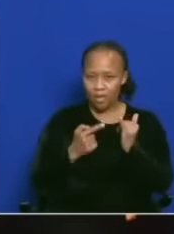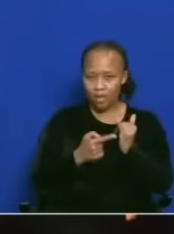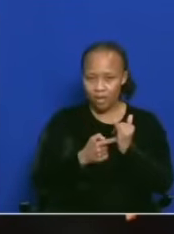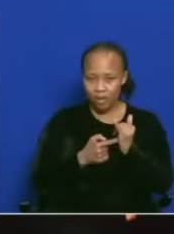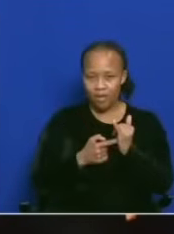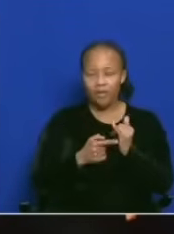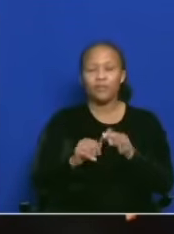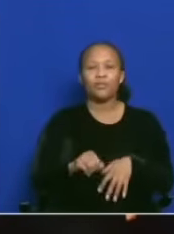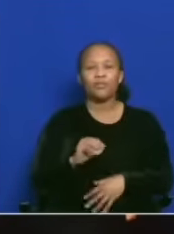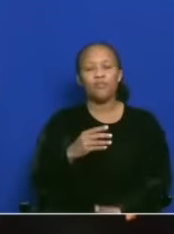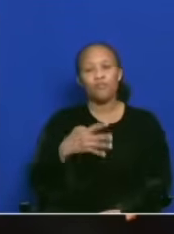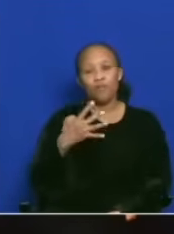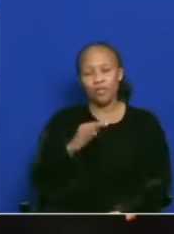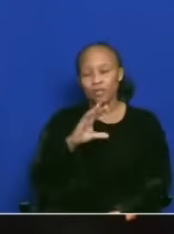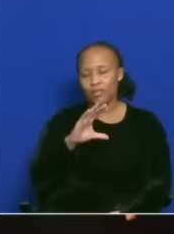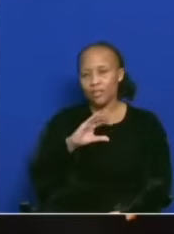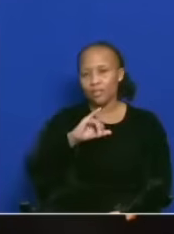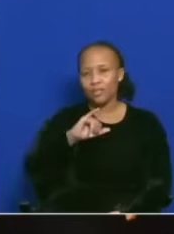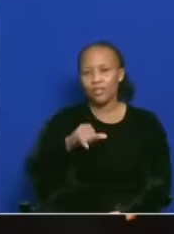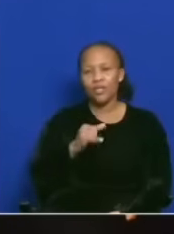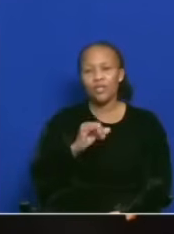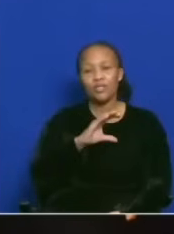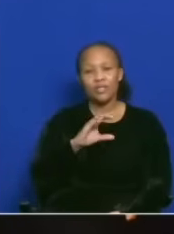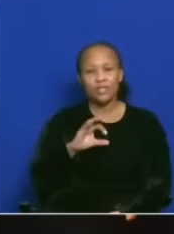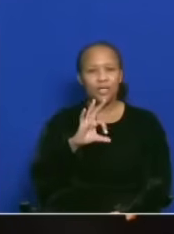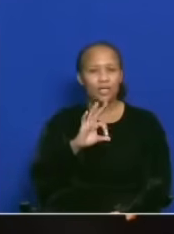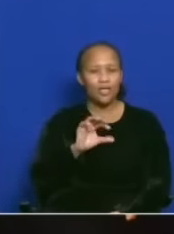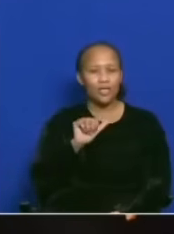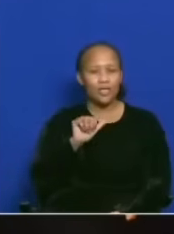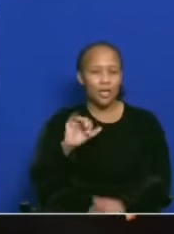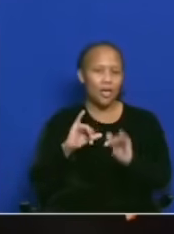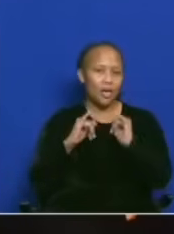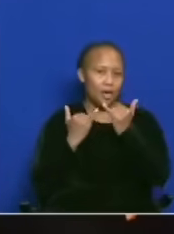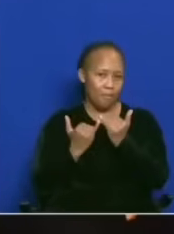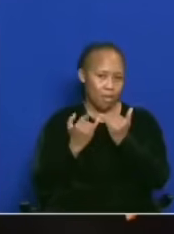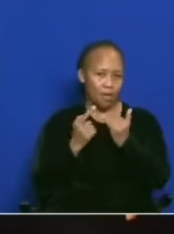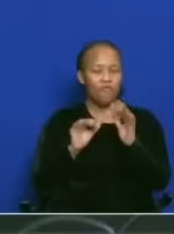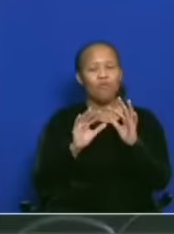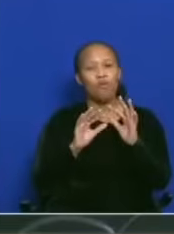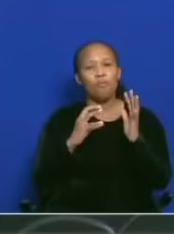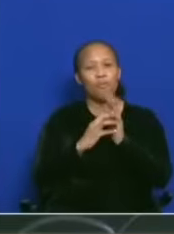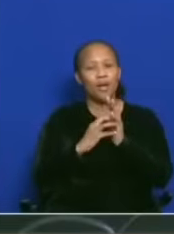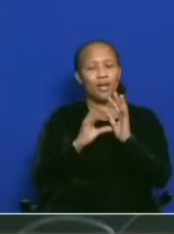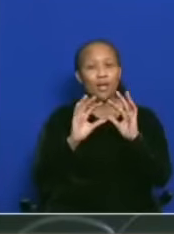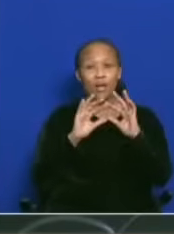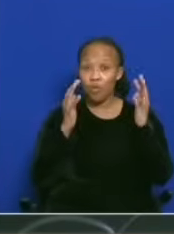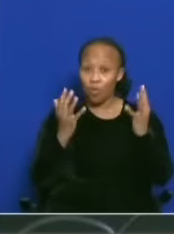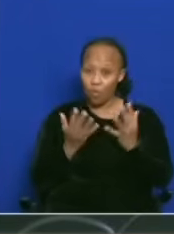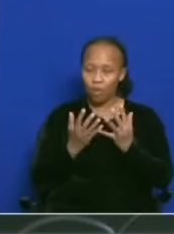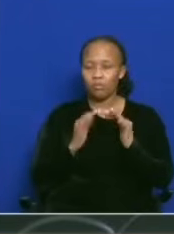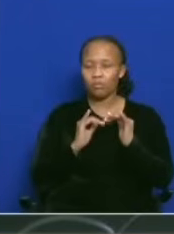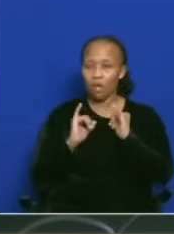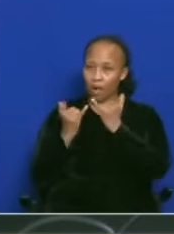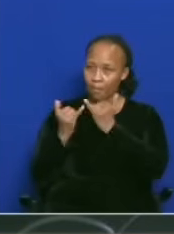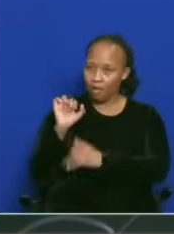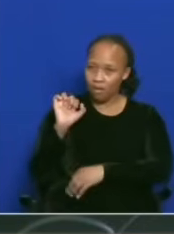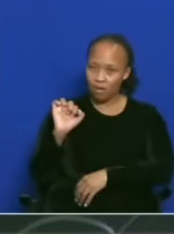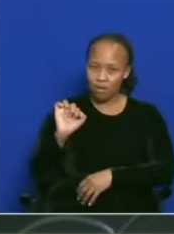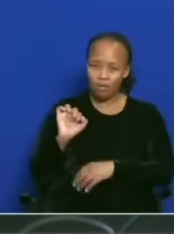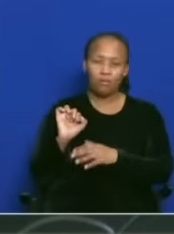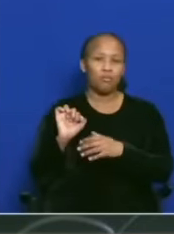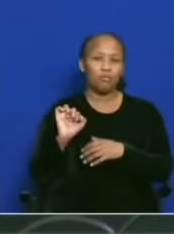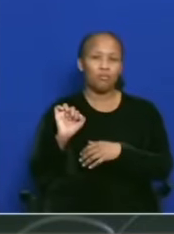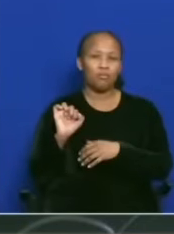CJC 366, and it's the company details for Branded World, a company, in terms of the company, a private